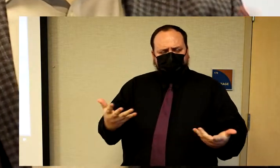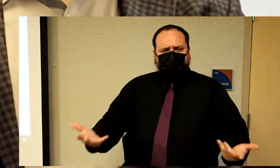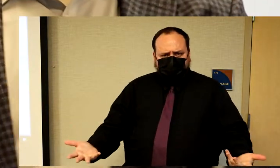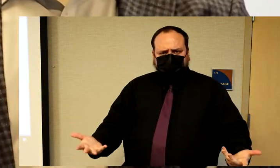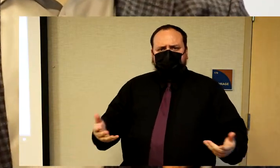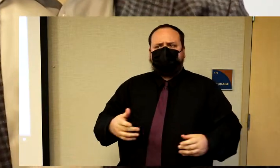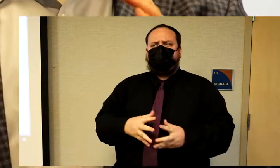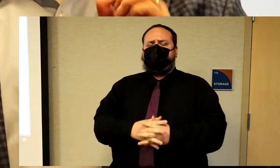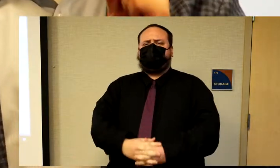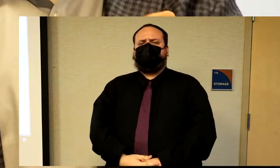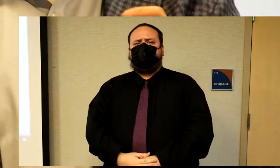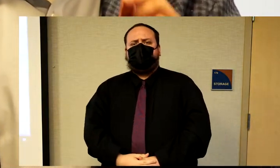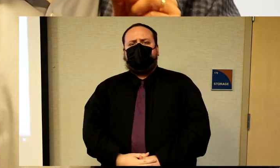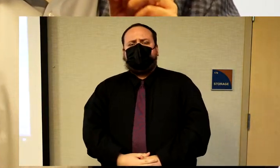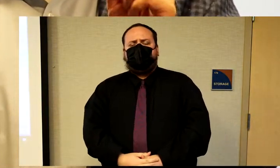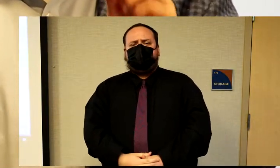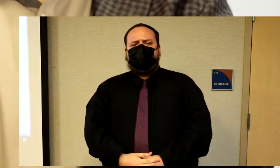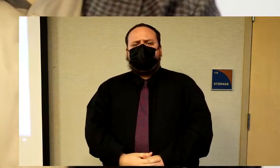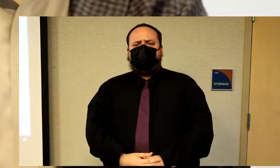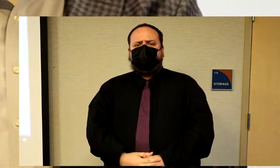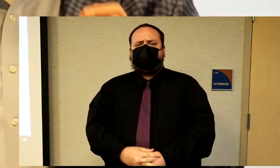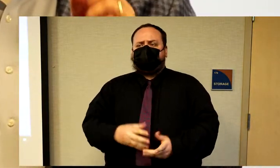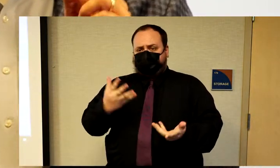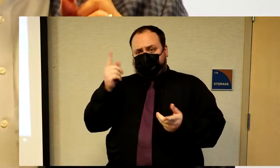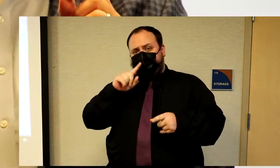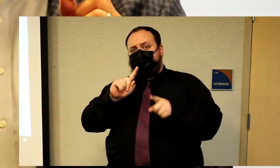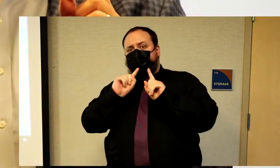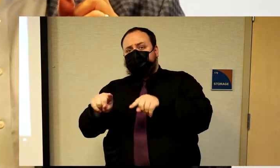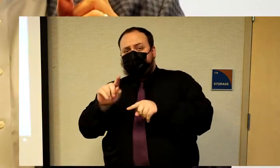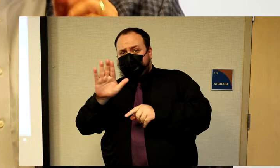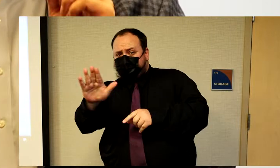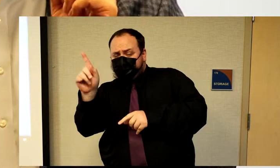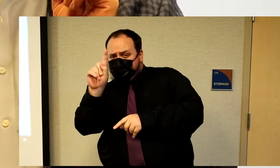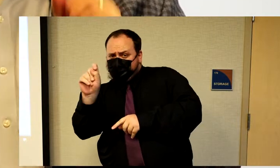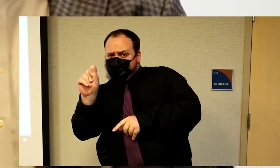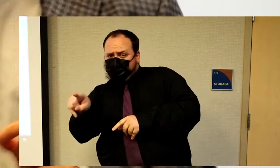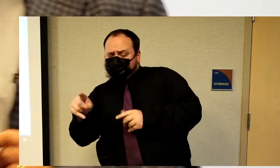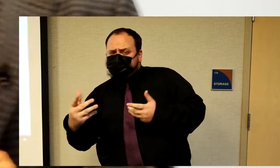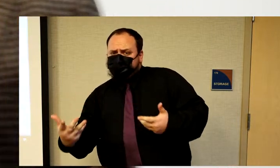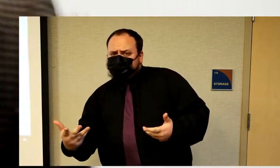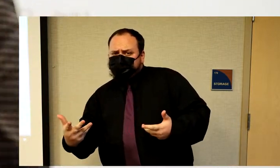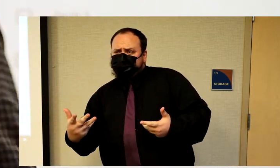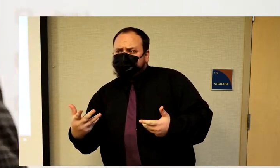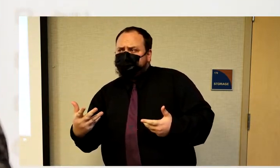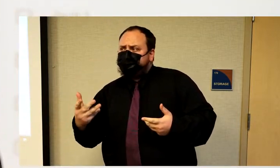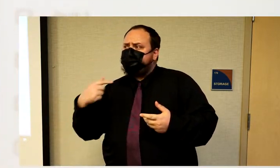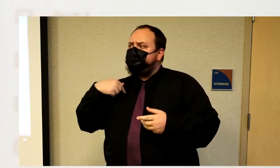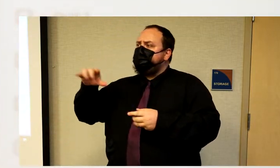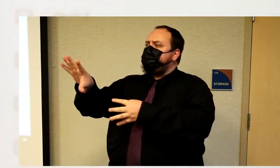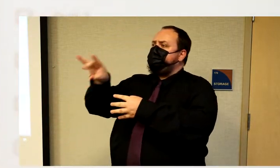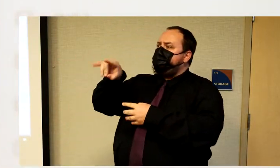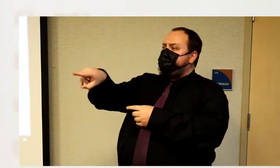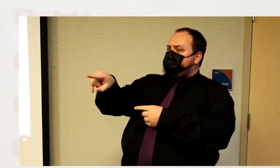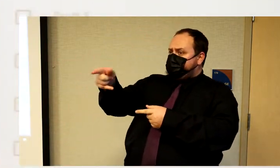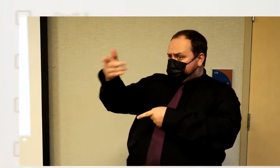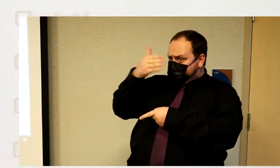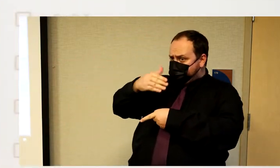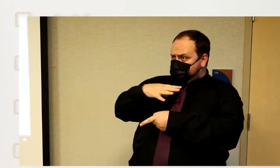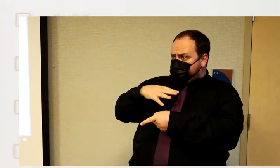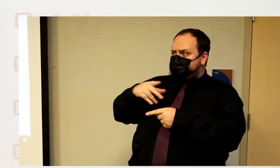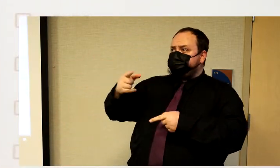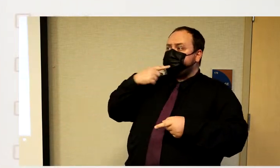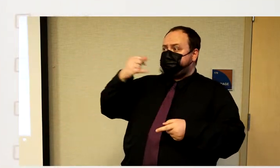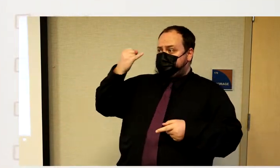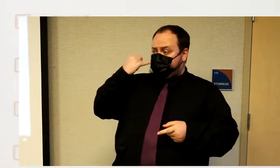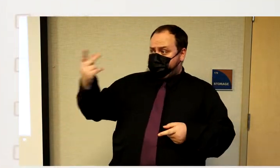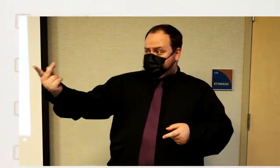go. But in answer to your question, if there are, can I pick on you since you're sitting right here in front? If we both live in the